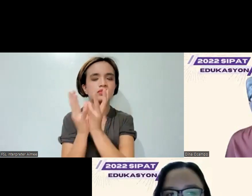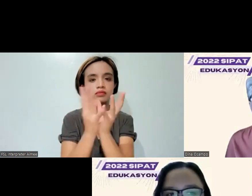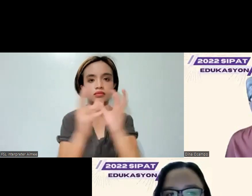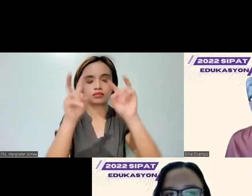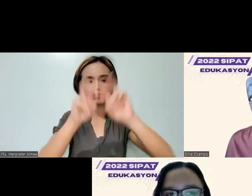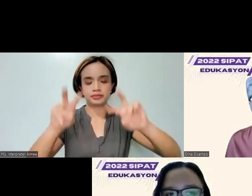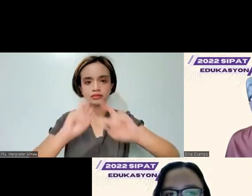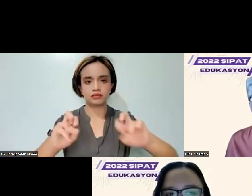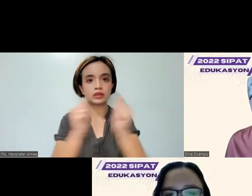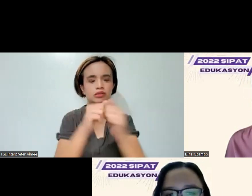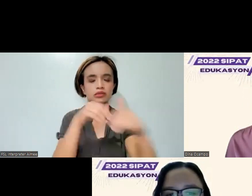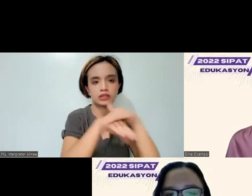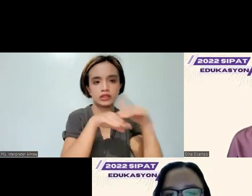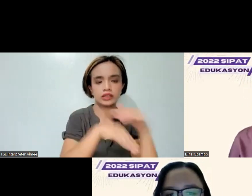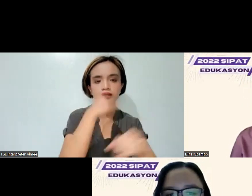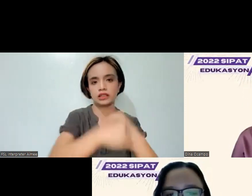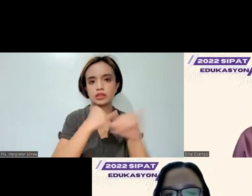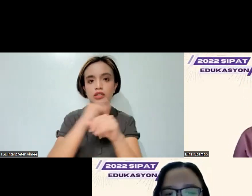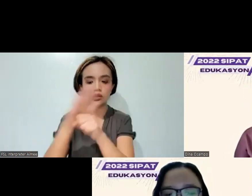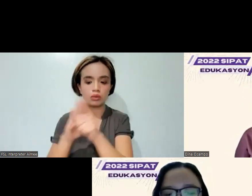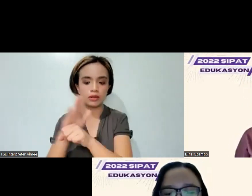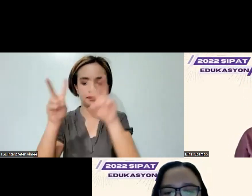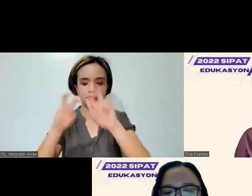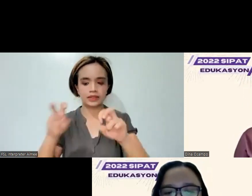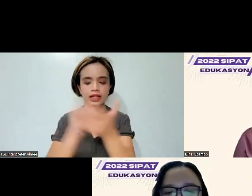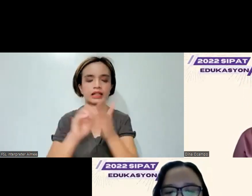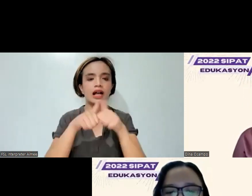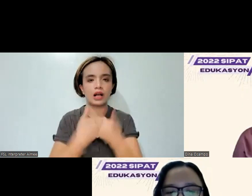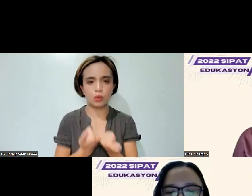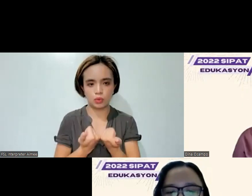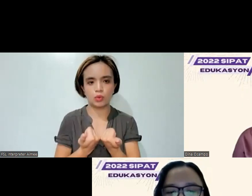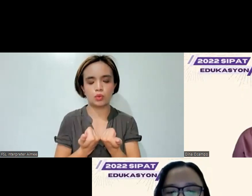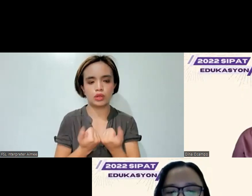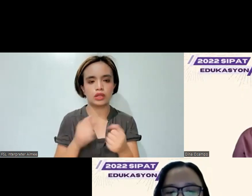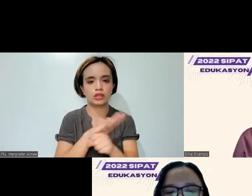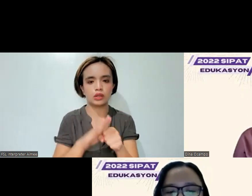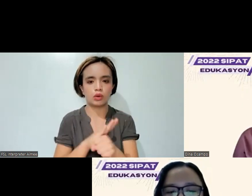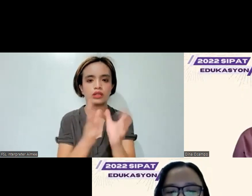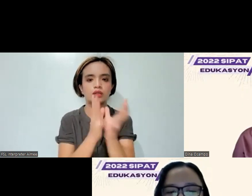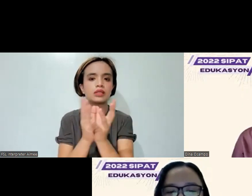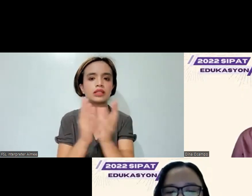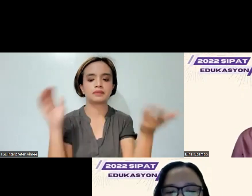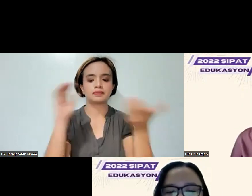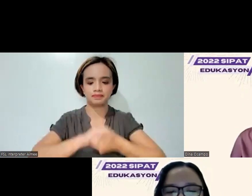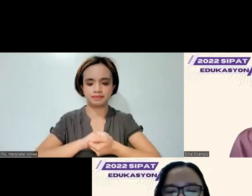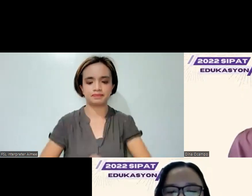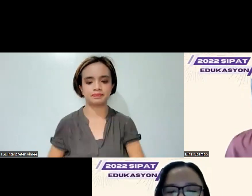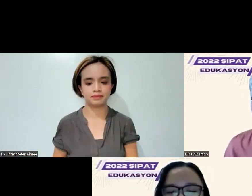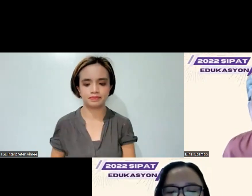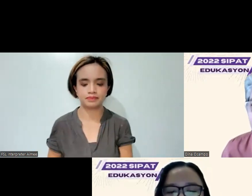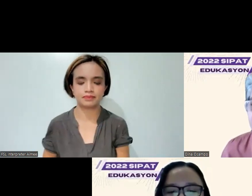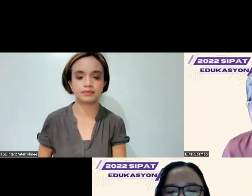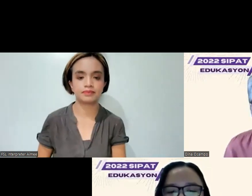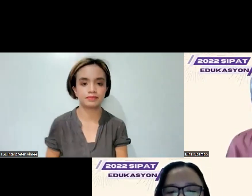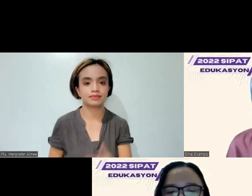access to international and local studies, that's one way to engage our local community partners. Thank